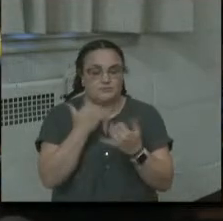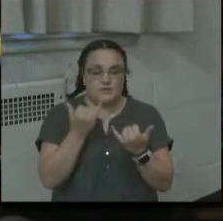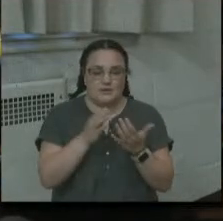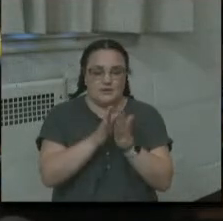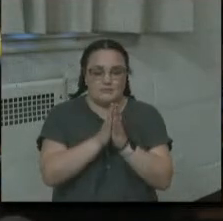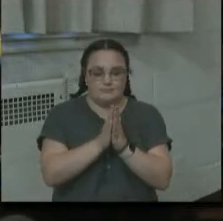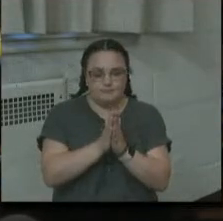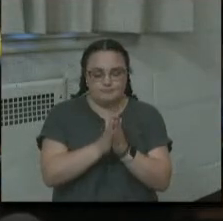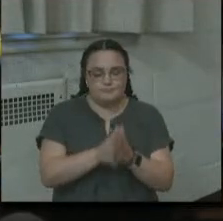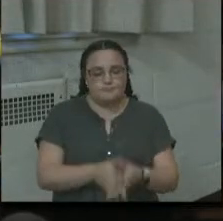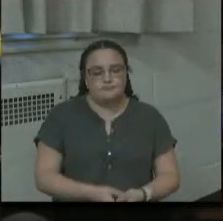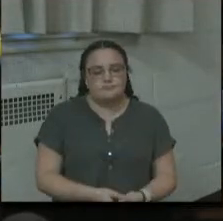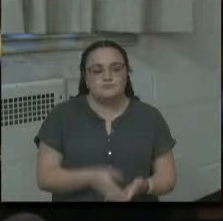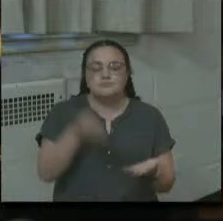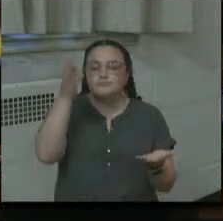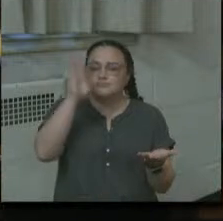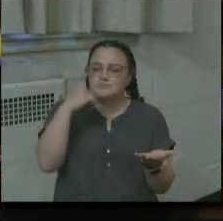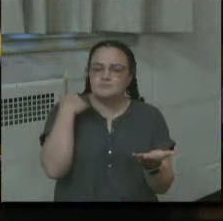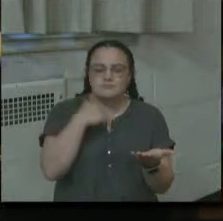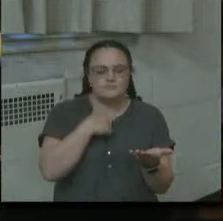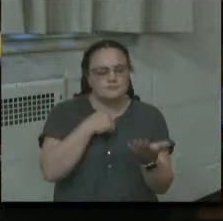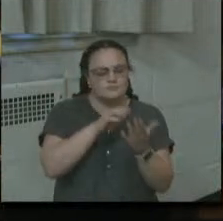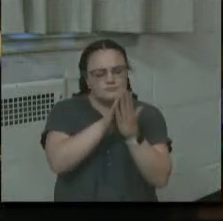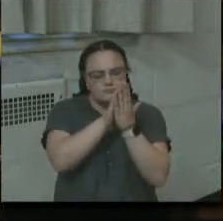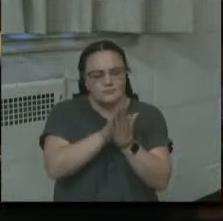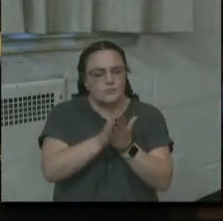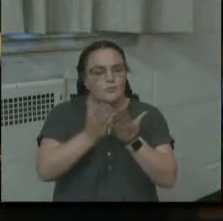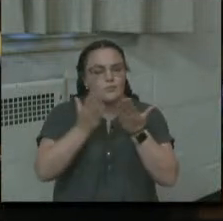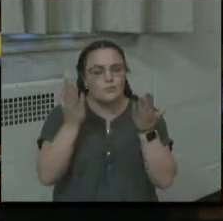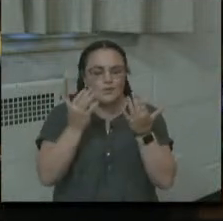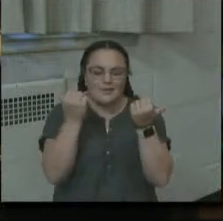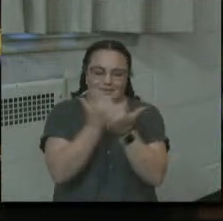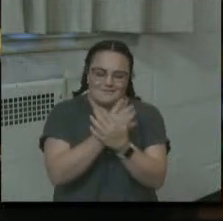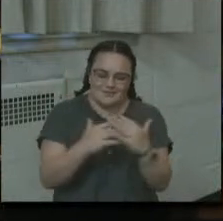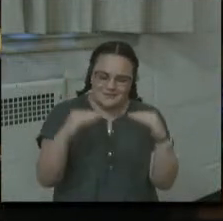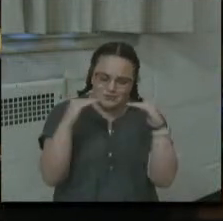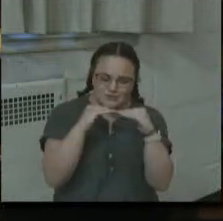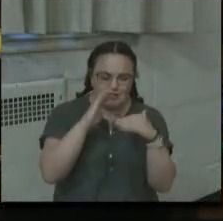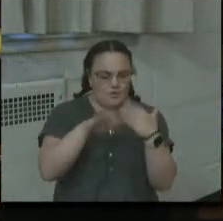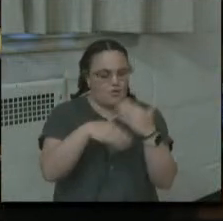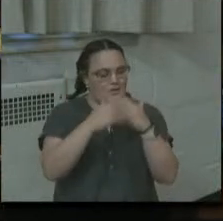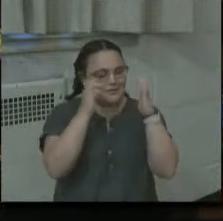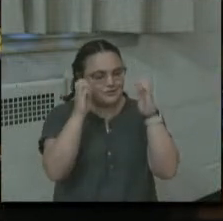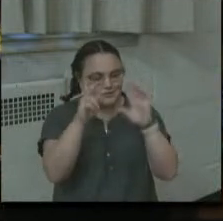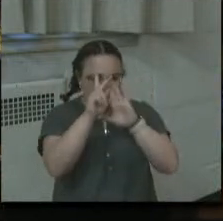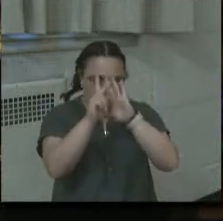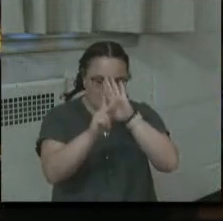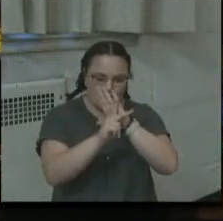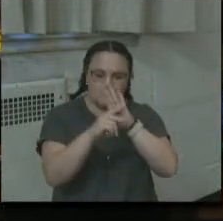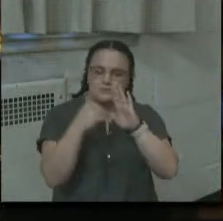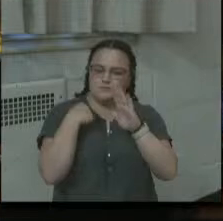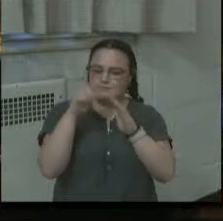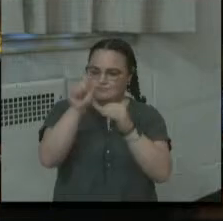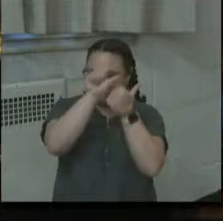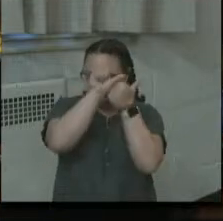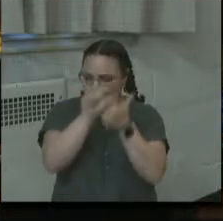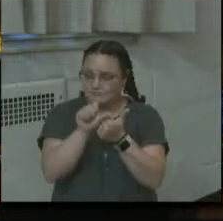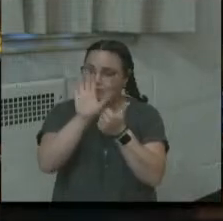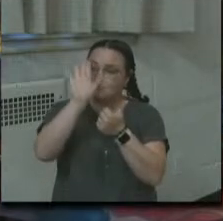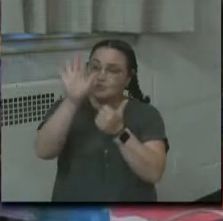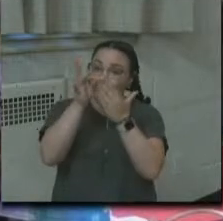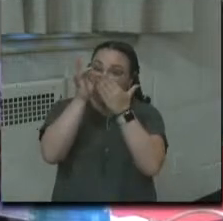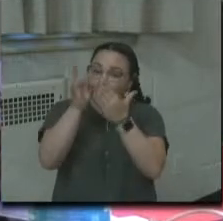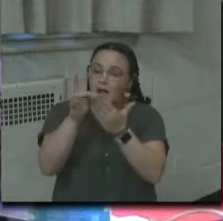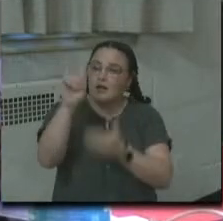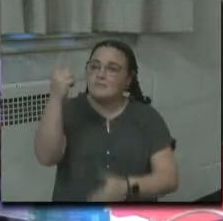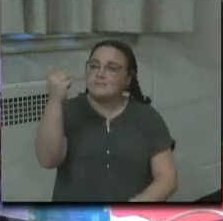heads. O God, we pray to administer that which is just in all educational policies, being ever mindful of your guidance, steer